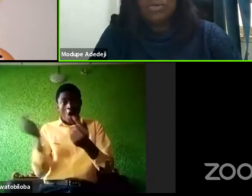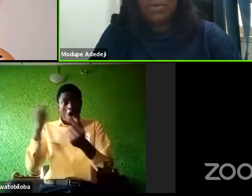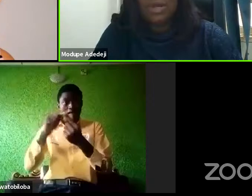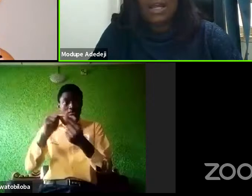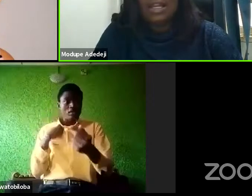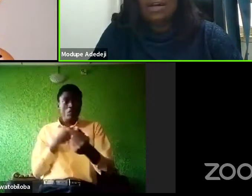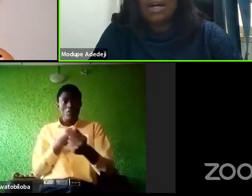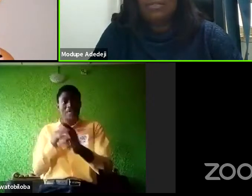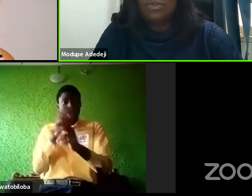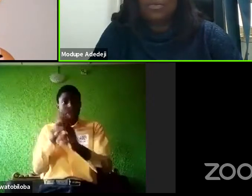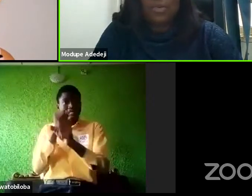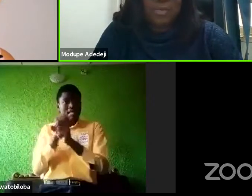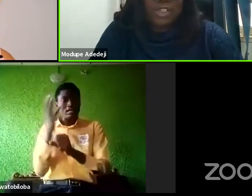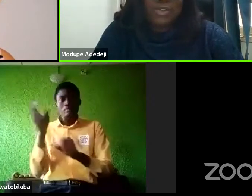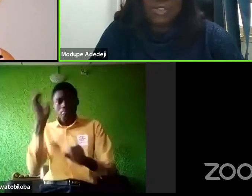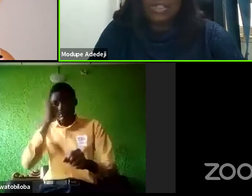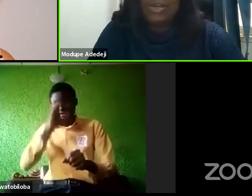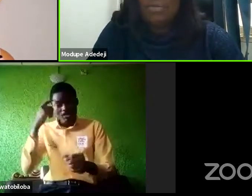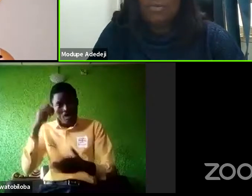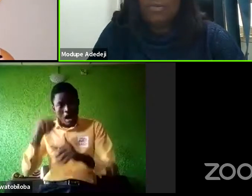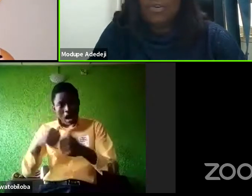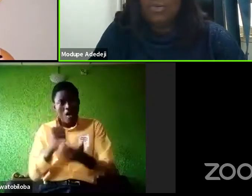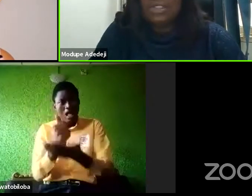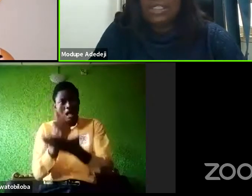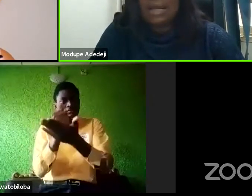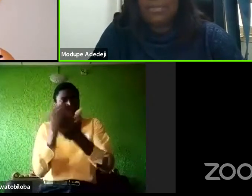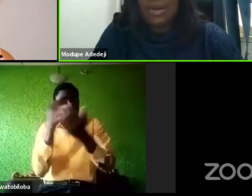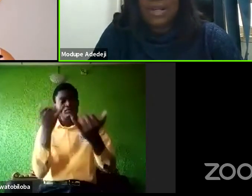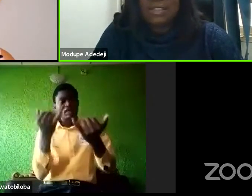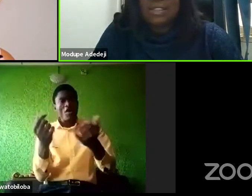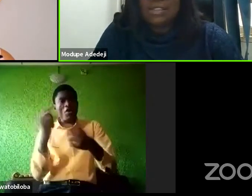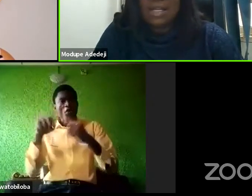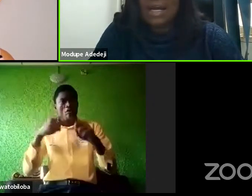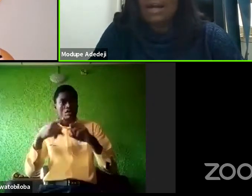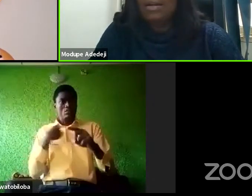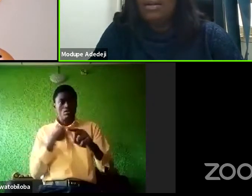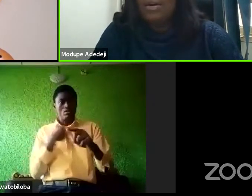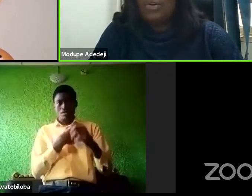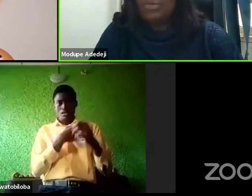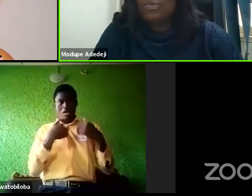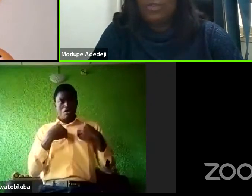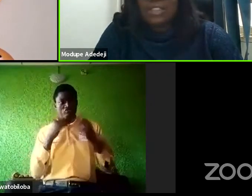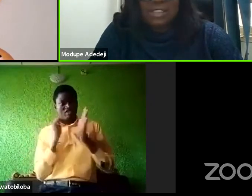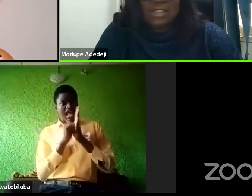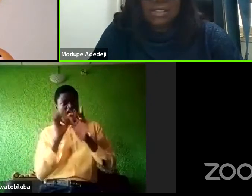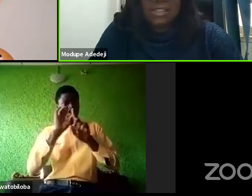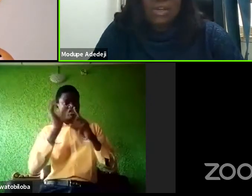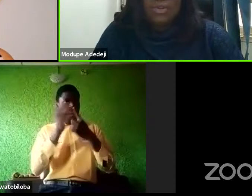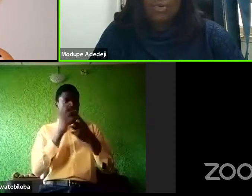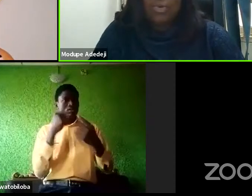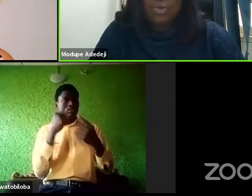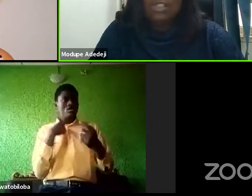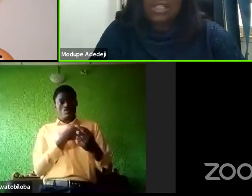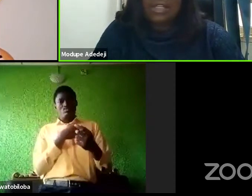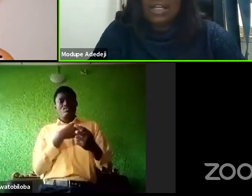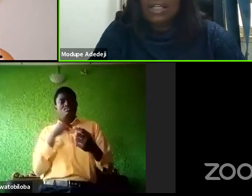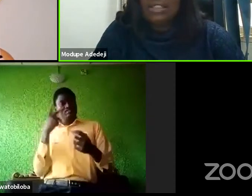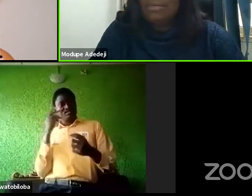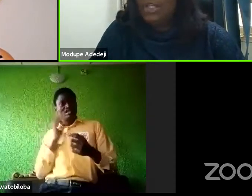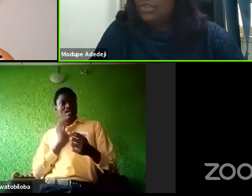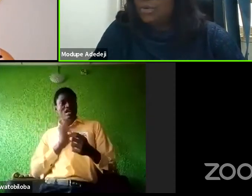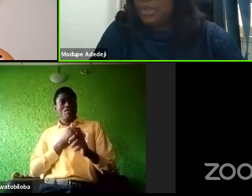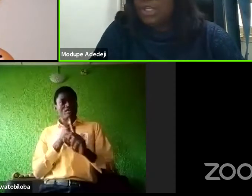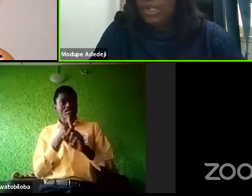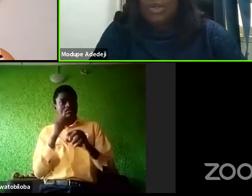help until when we are now having some complications before we see our parents in our hospital facilities. So this is